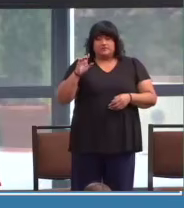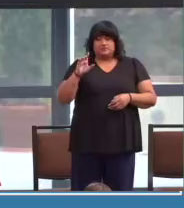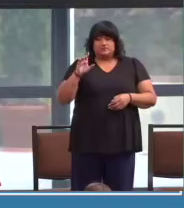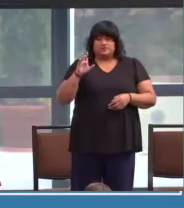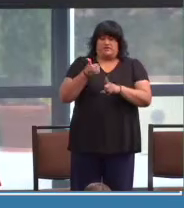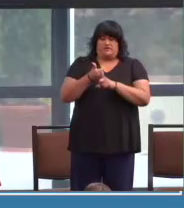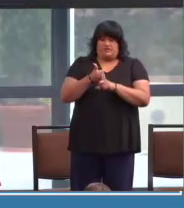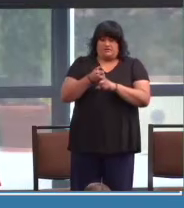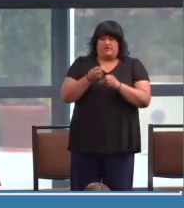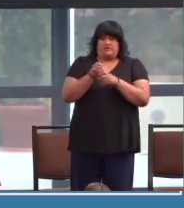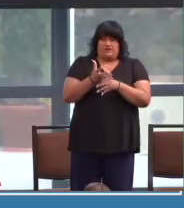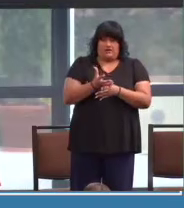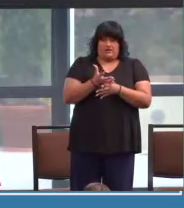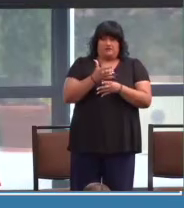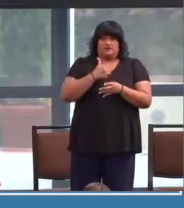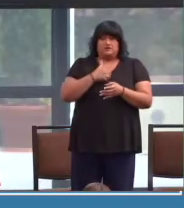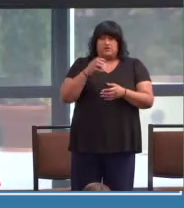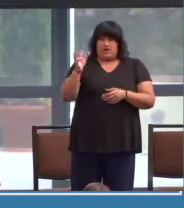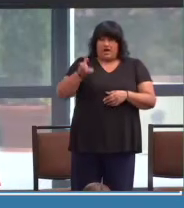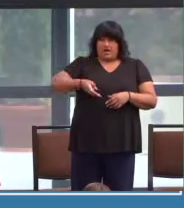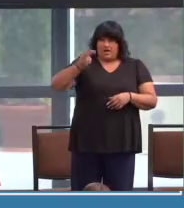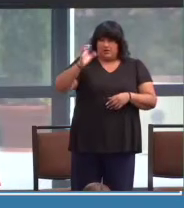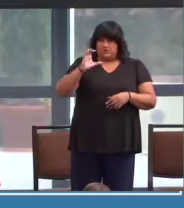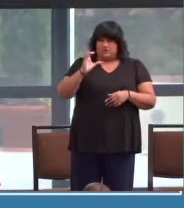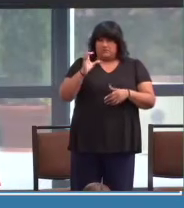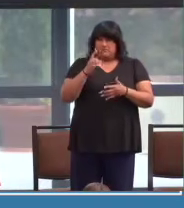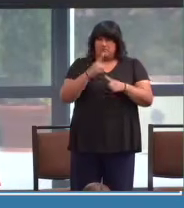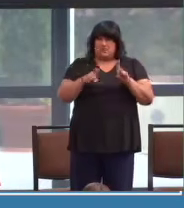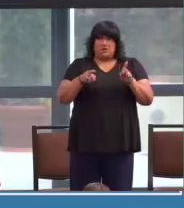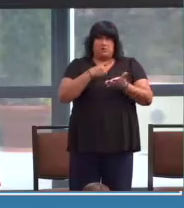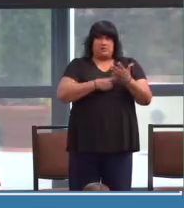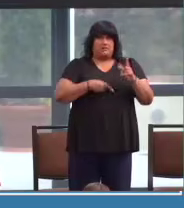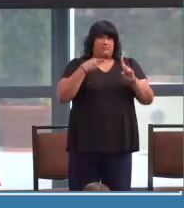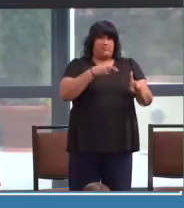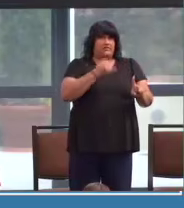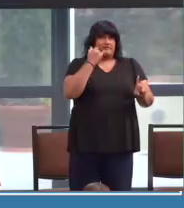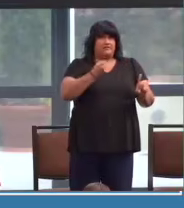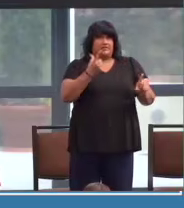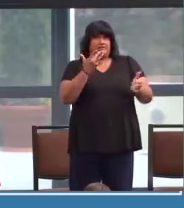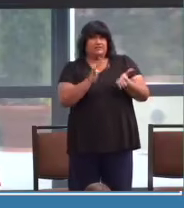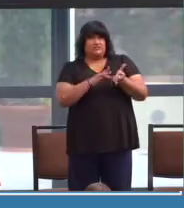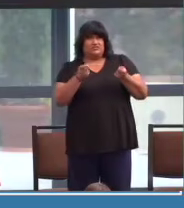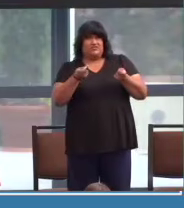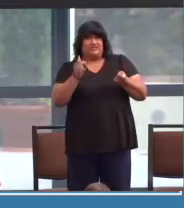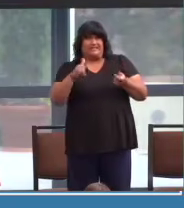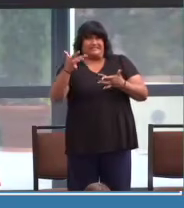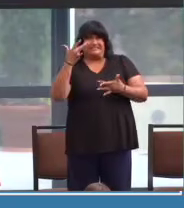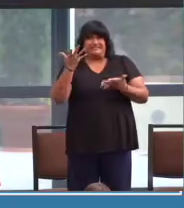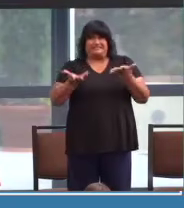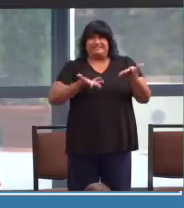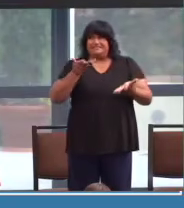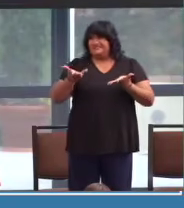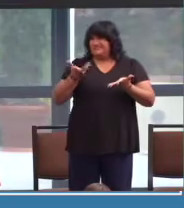to prescribe medication to lower cholesterol. But what's the point when you're still taking Cellcept and prednisone to control the disease? Do you have